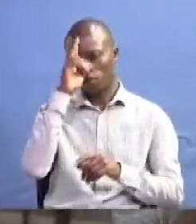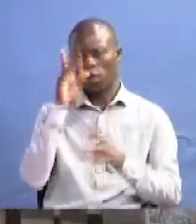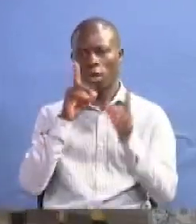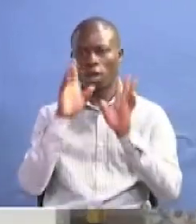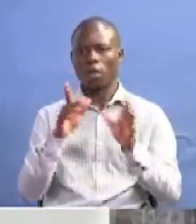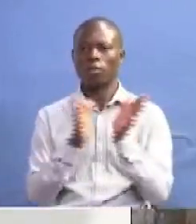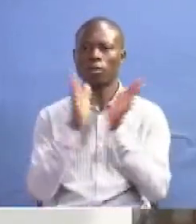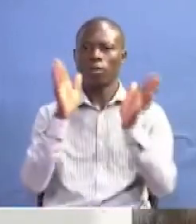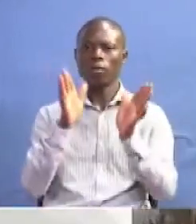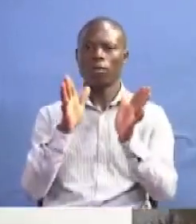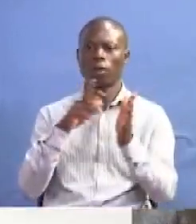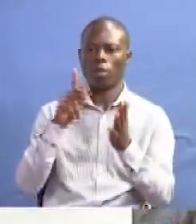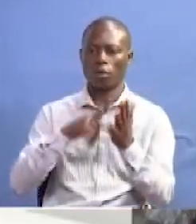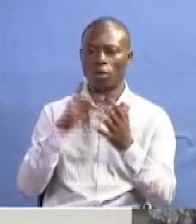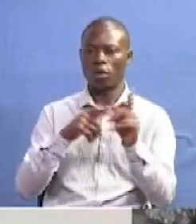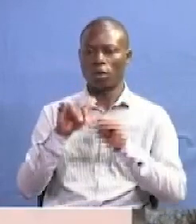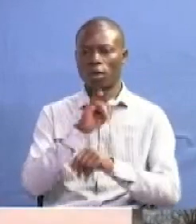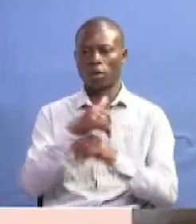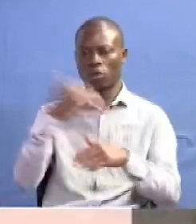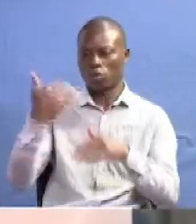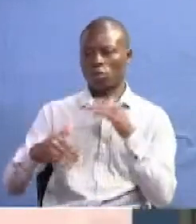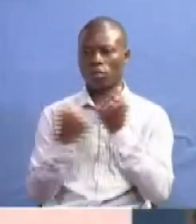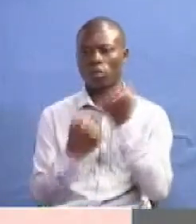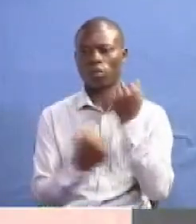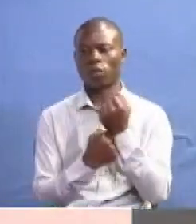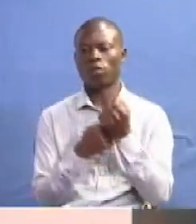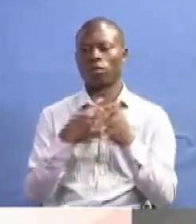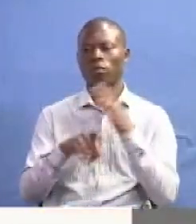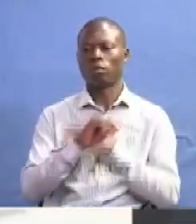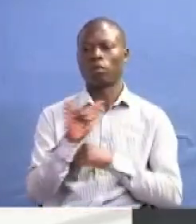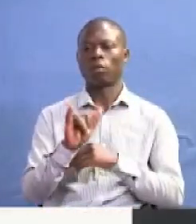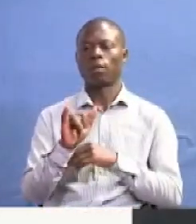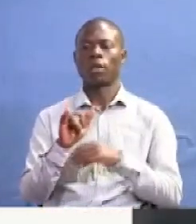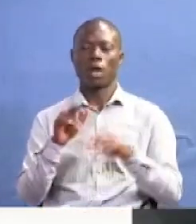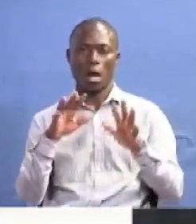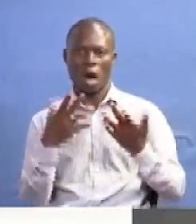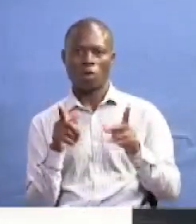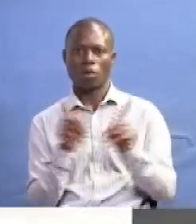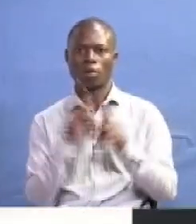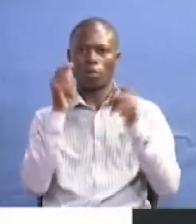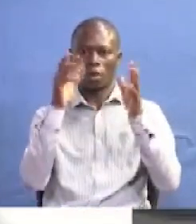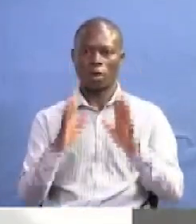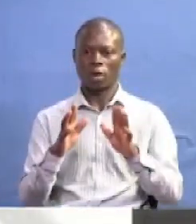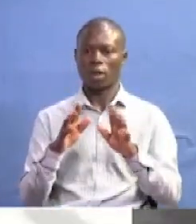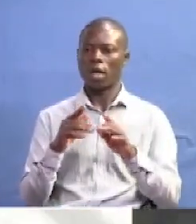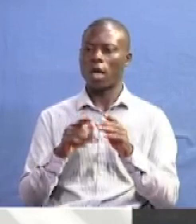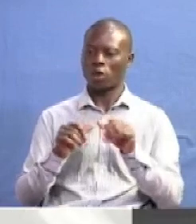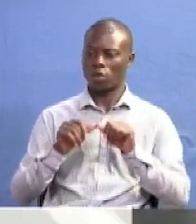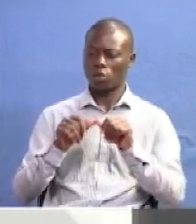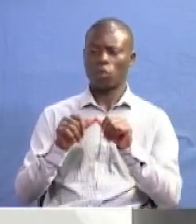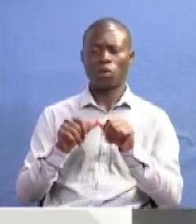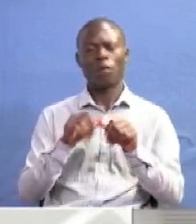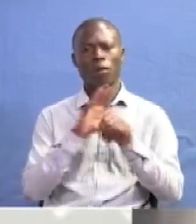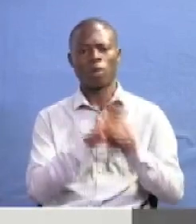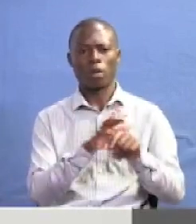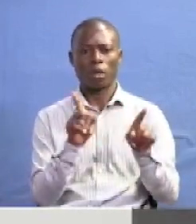of Public Prosecutions to stop supporting false charges. Meanwhile, protesters continue to decry harassment